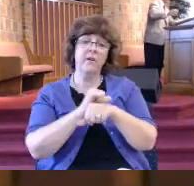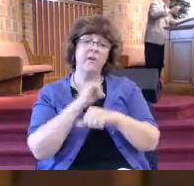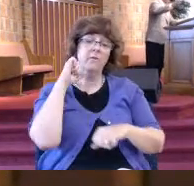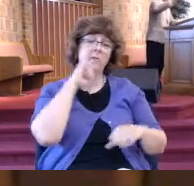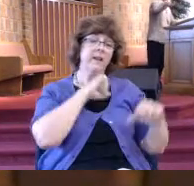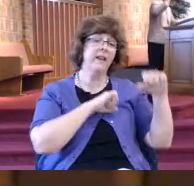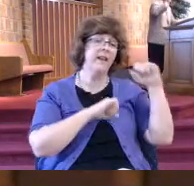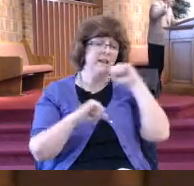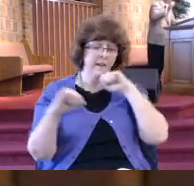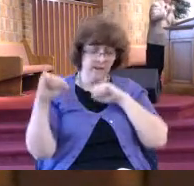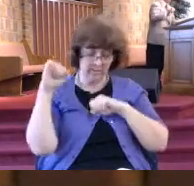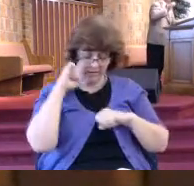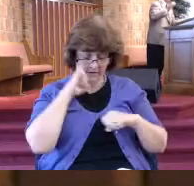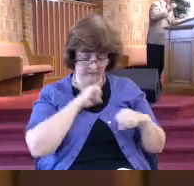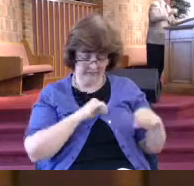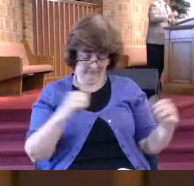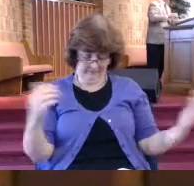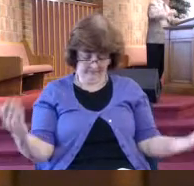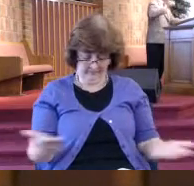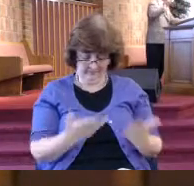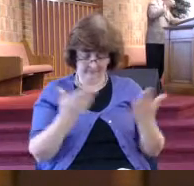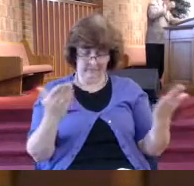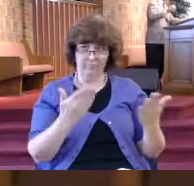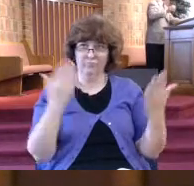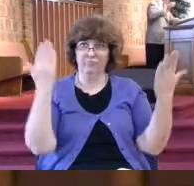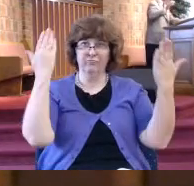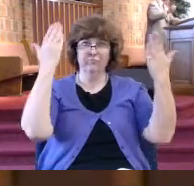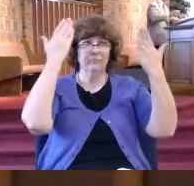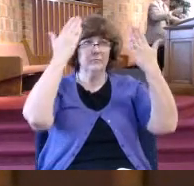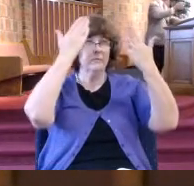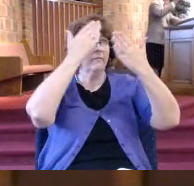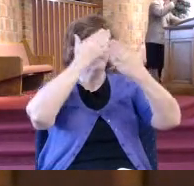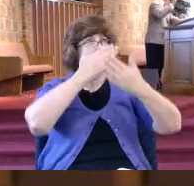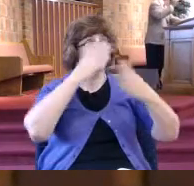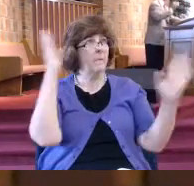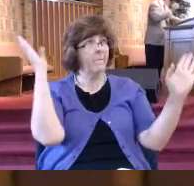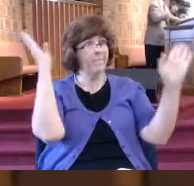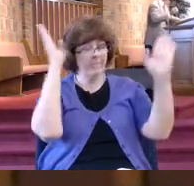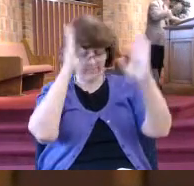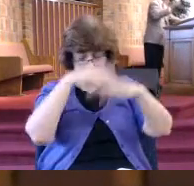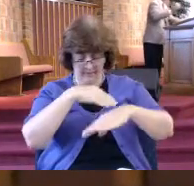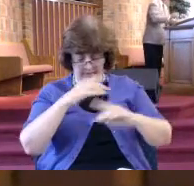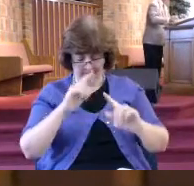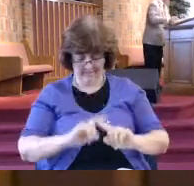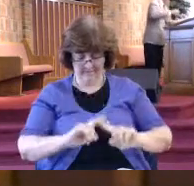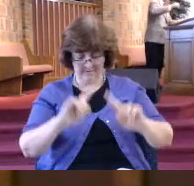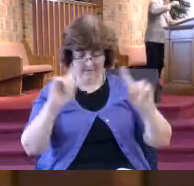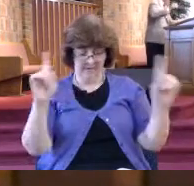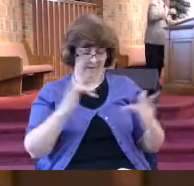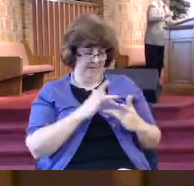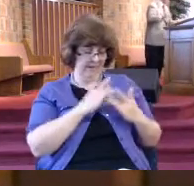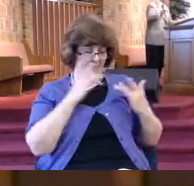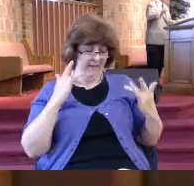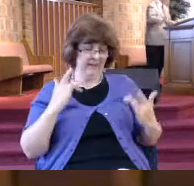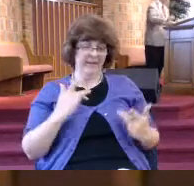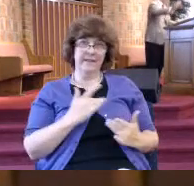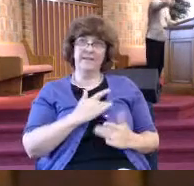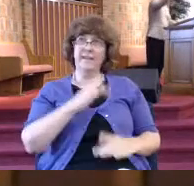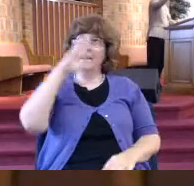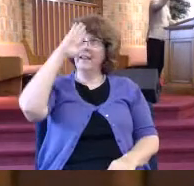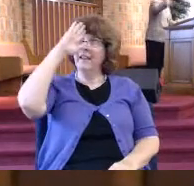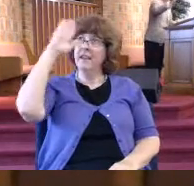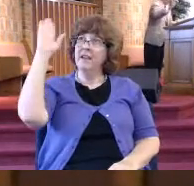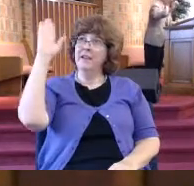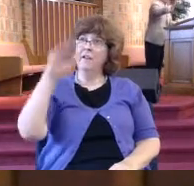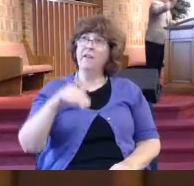throng our way. Here the tempest darkly gathers, but our hearts within us